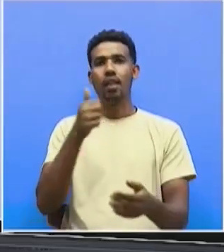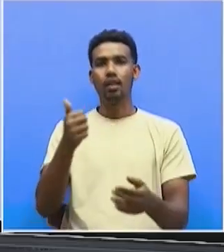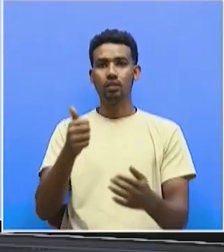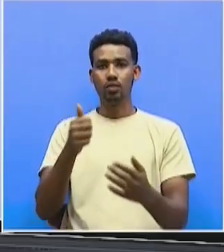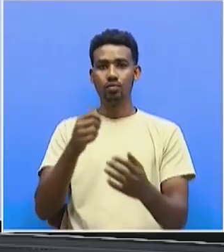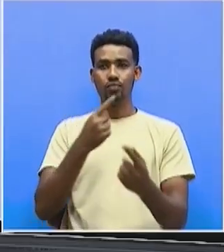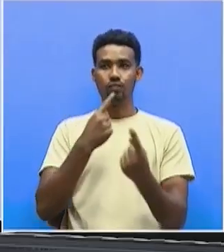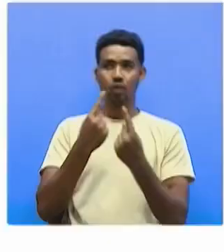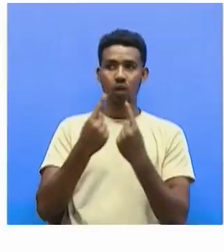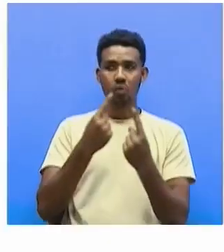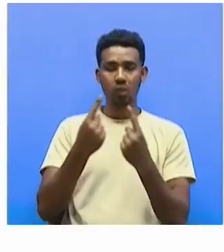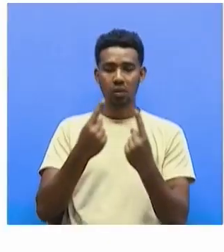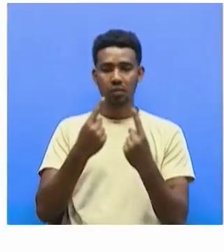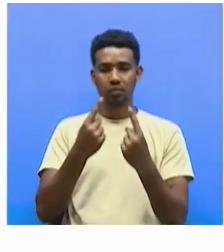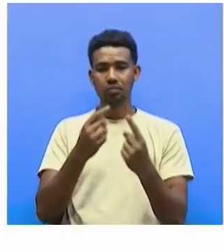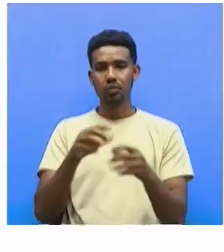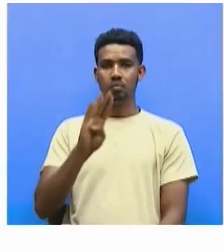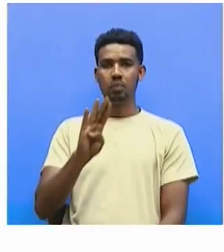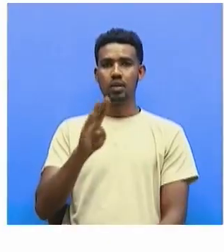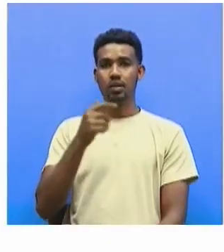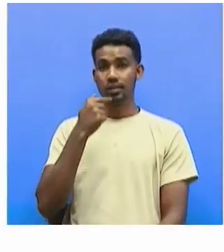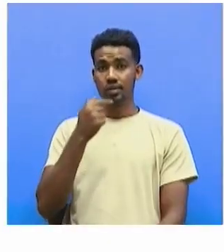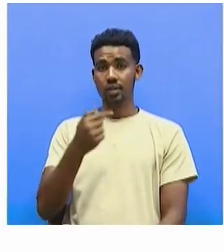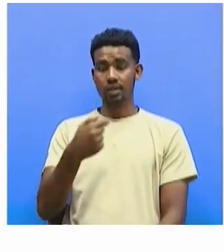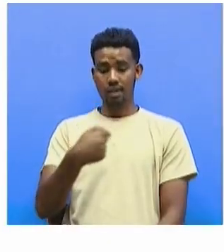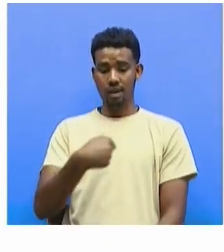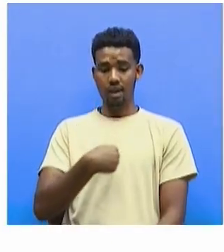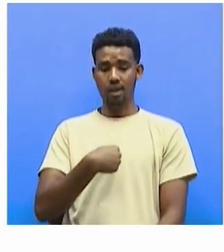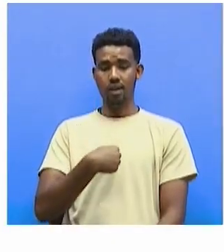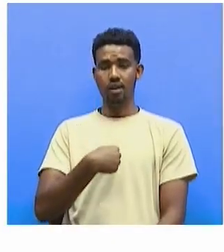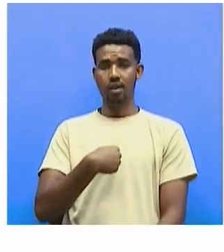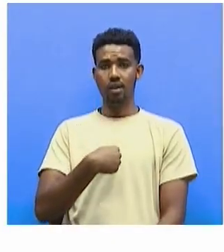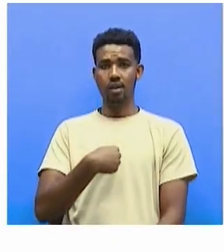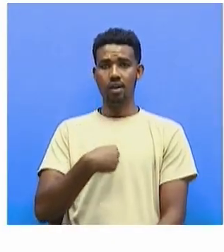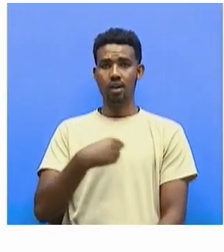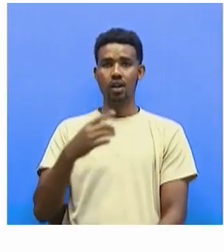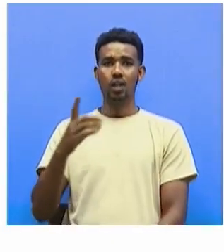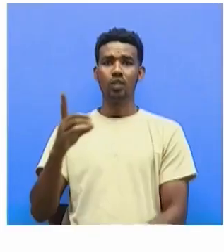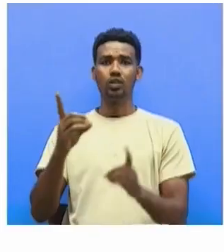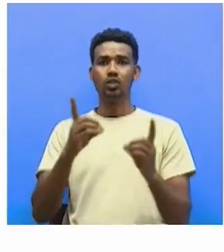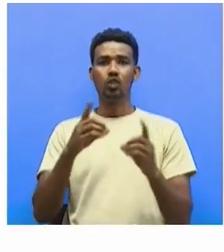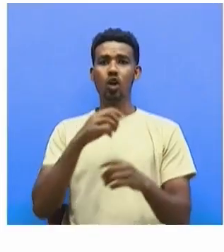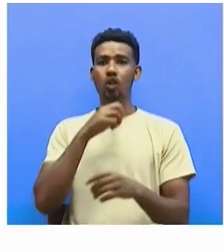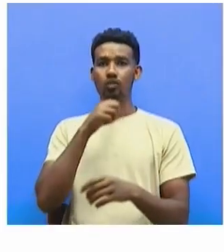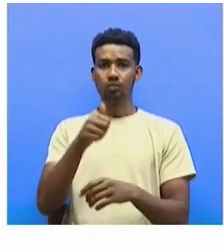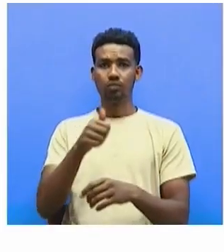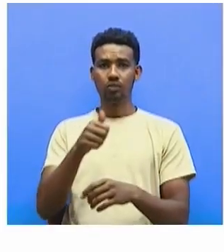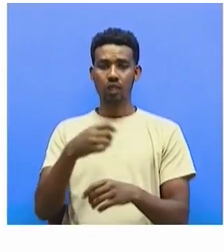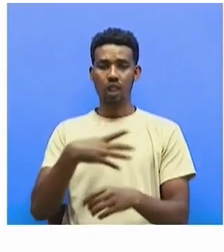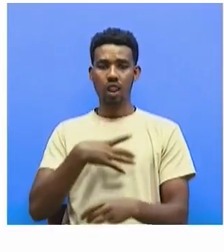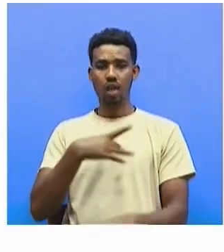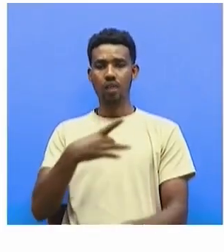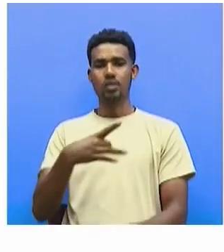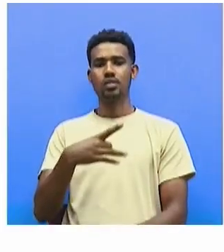we are mentioning prefer here. Student B, I do not